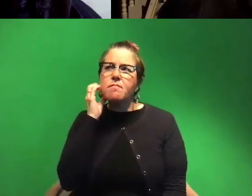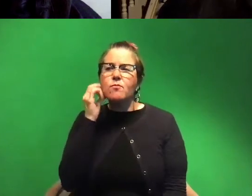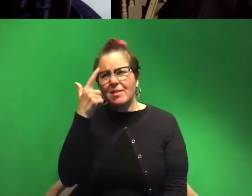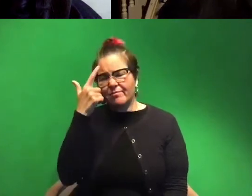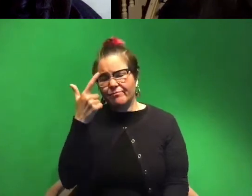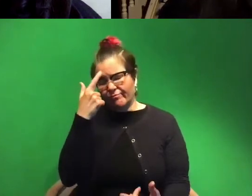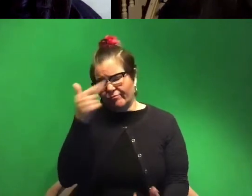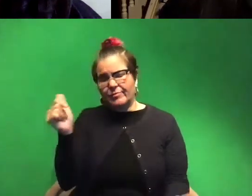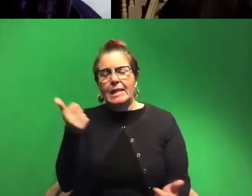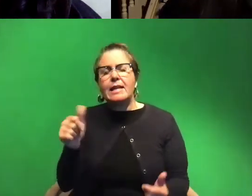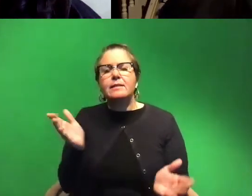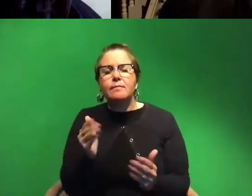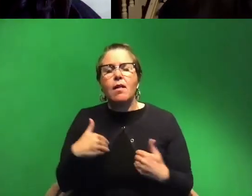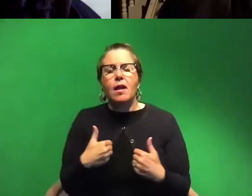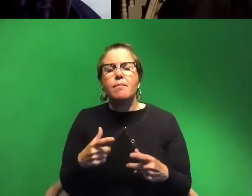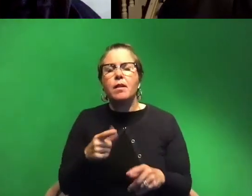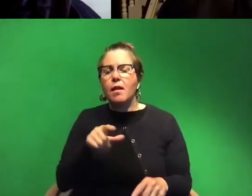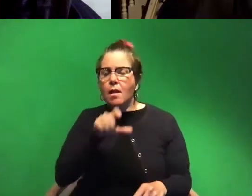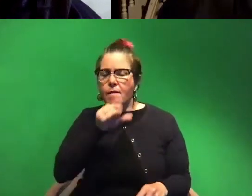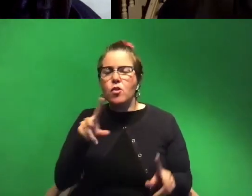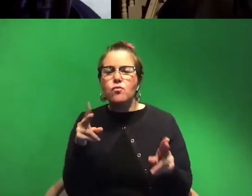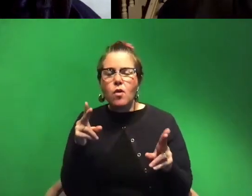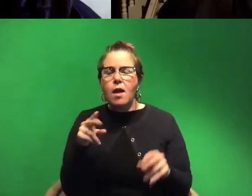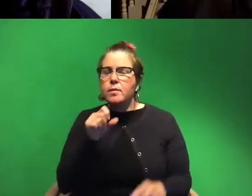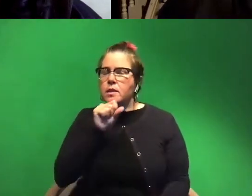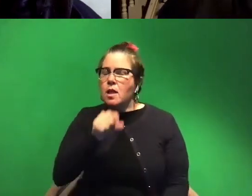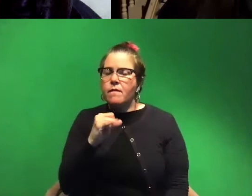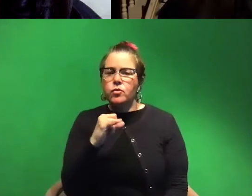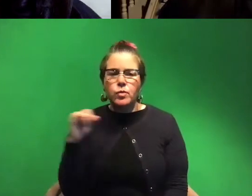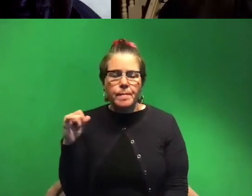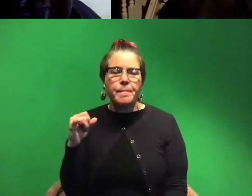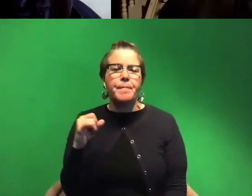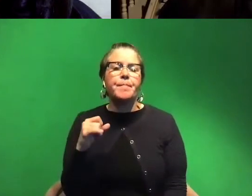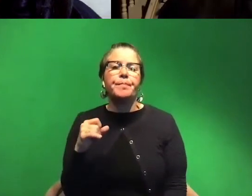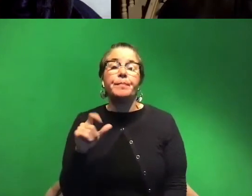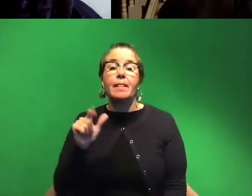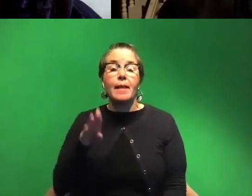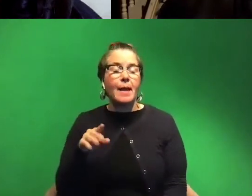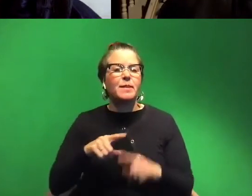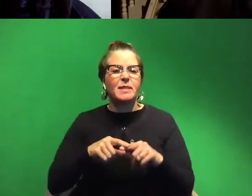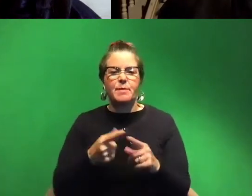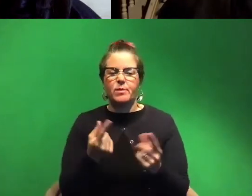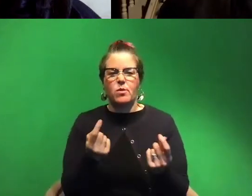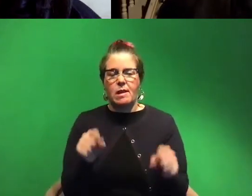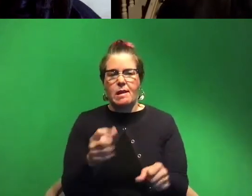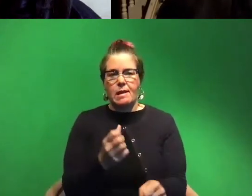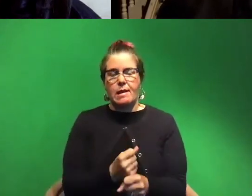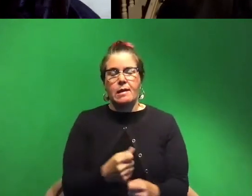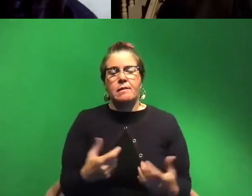small animals, but they love crabs. They adore shrimp. In the lab, it depends what you can get, because